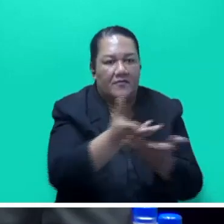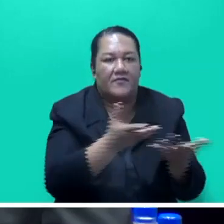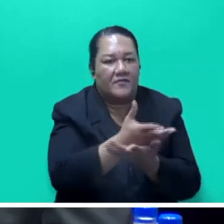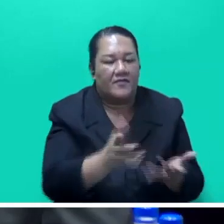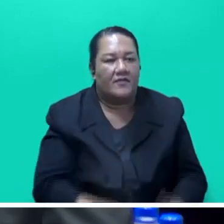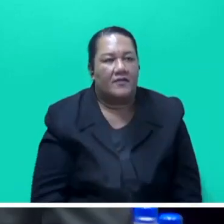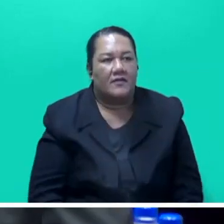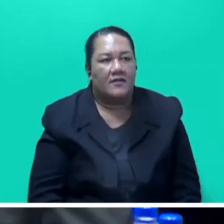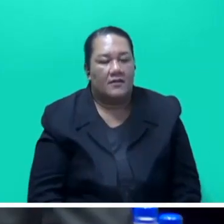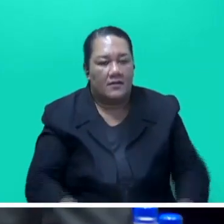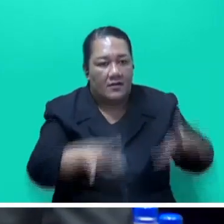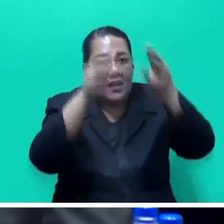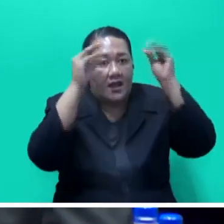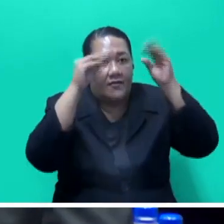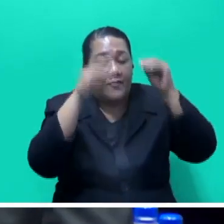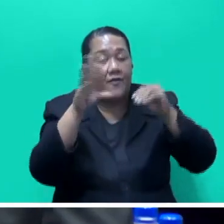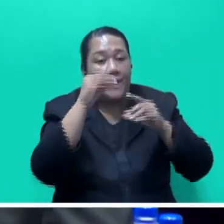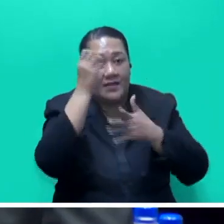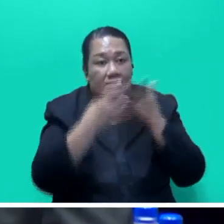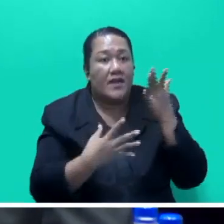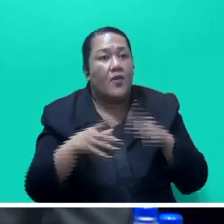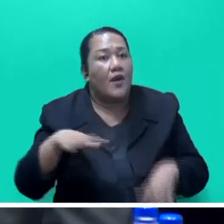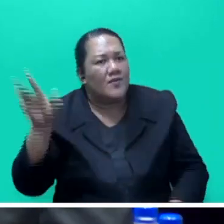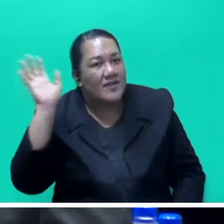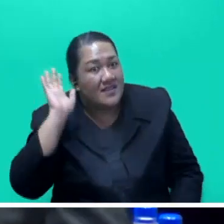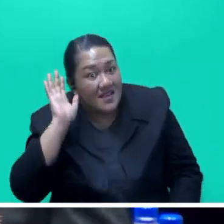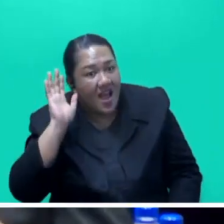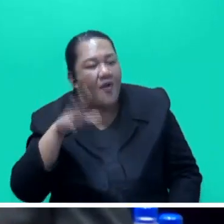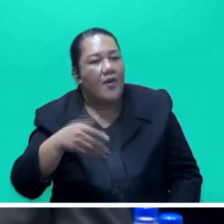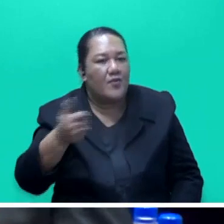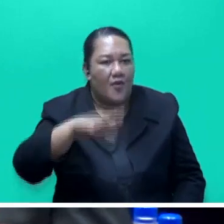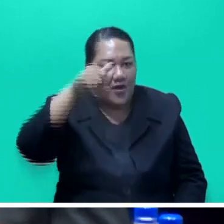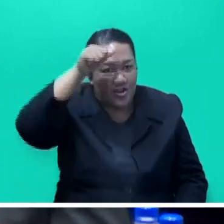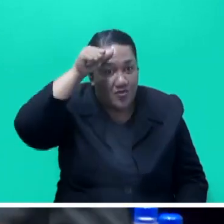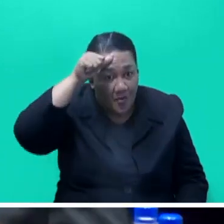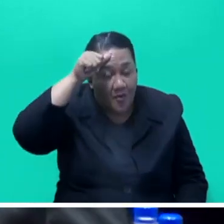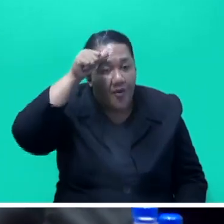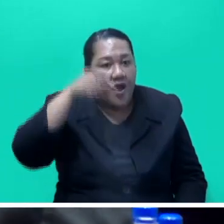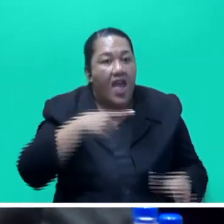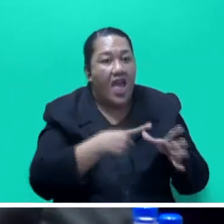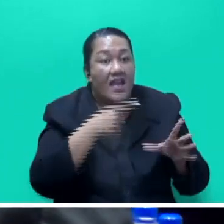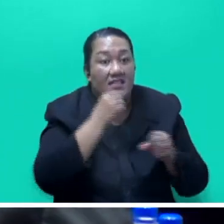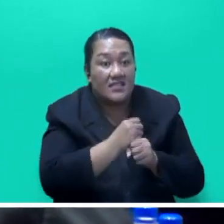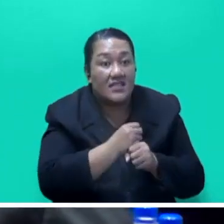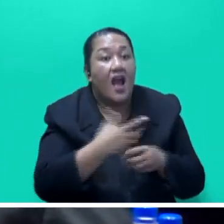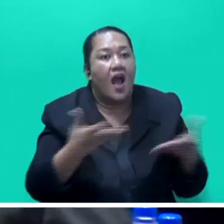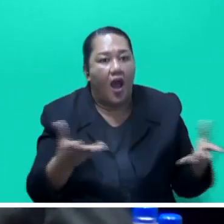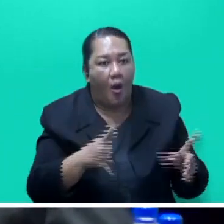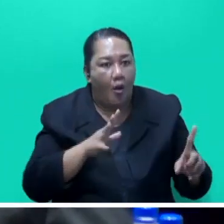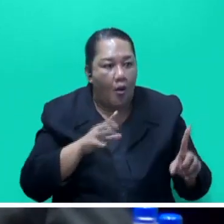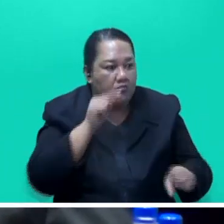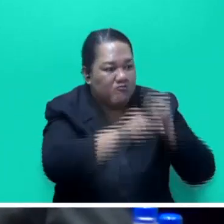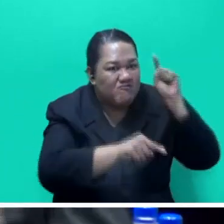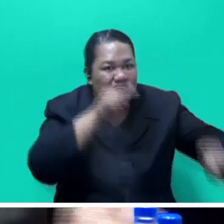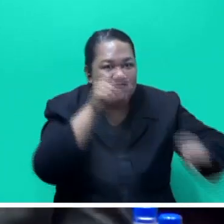from learning from the experience of what we had, what we know, how the Auditor-General was attacked, we want to look at the Audit